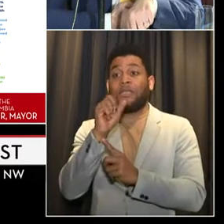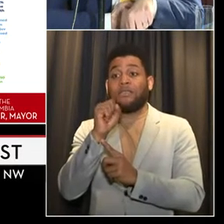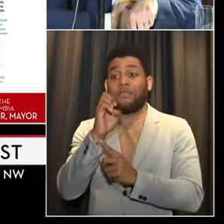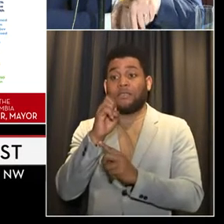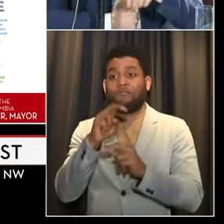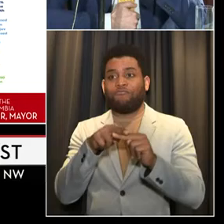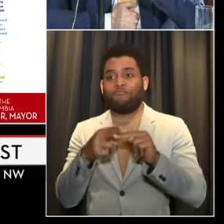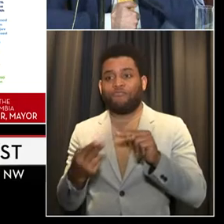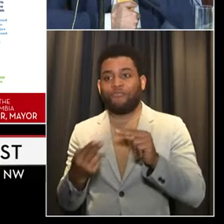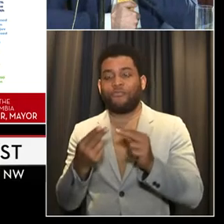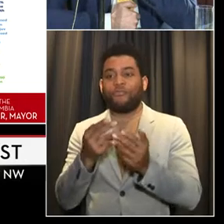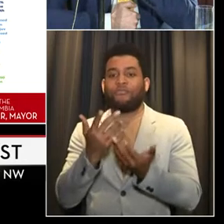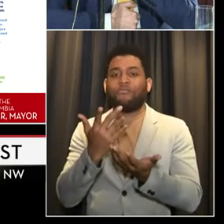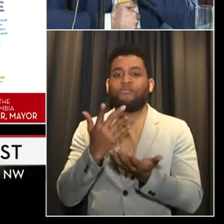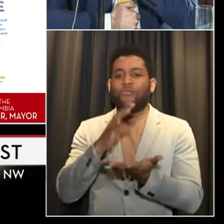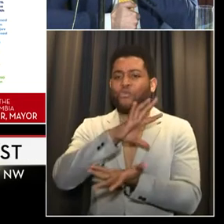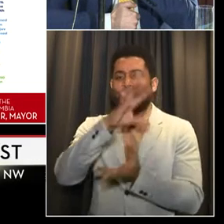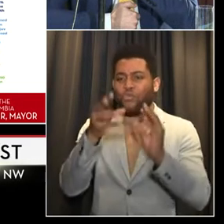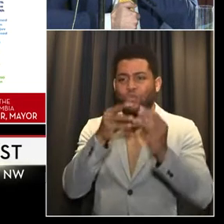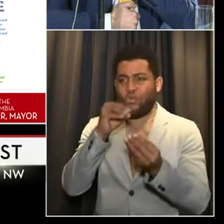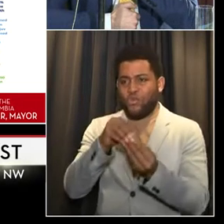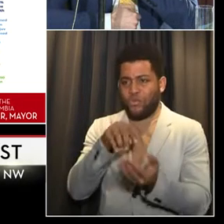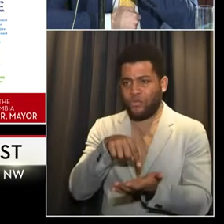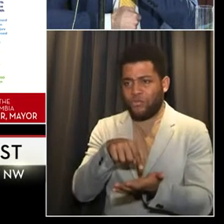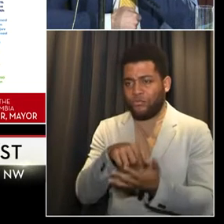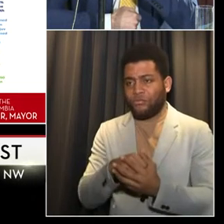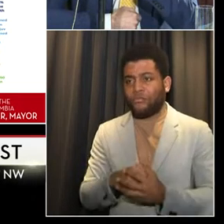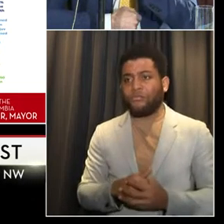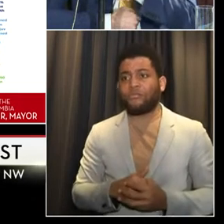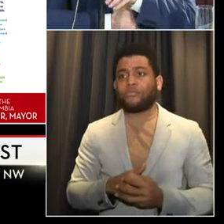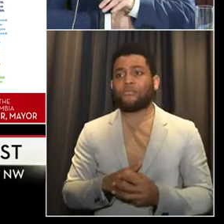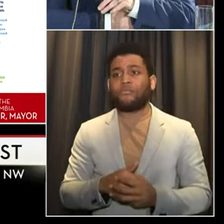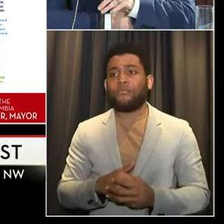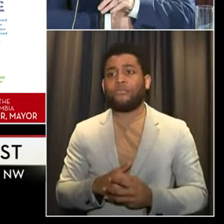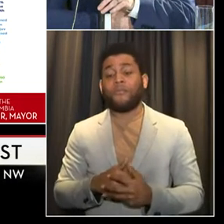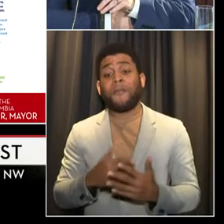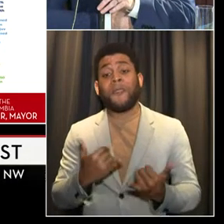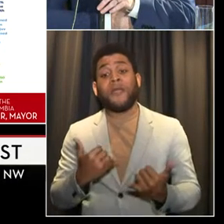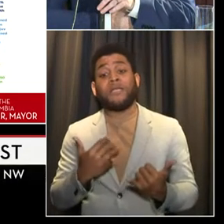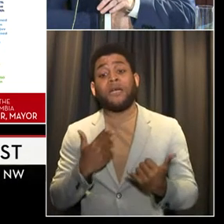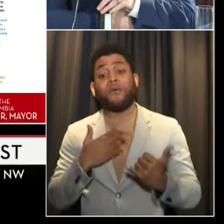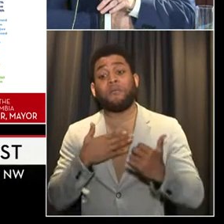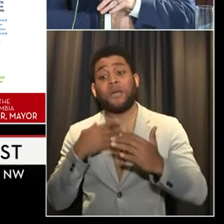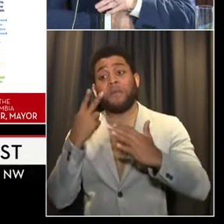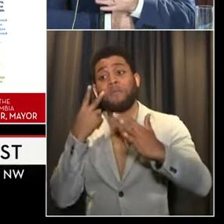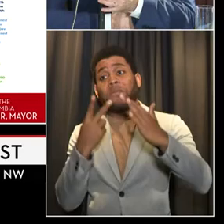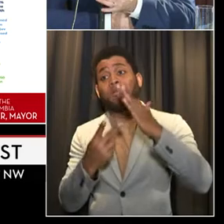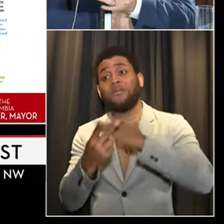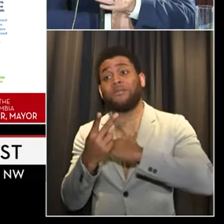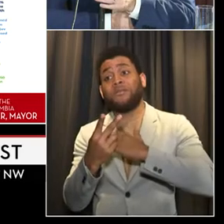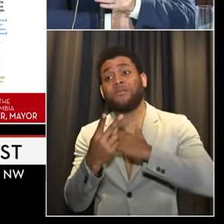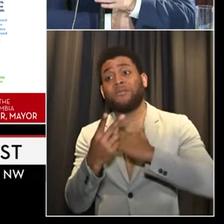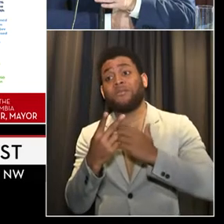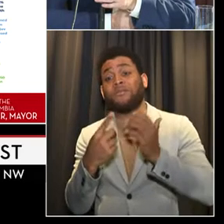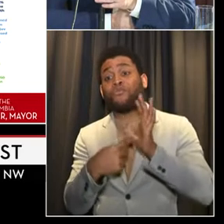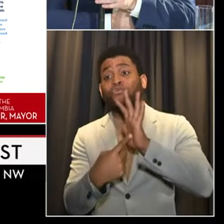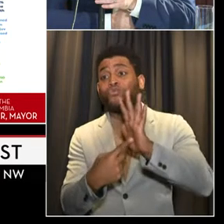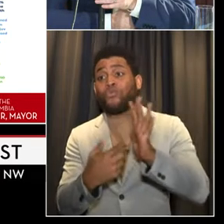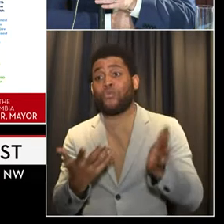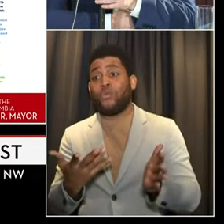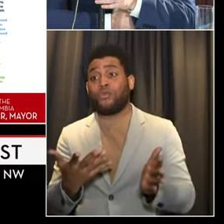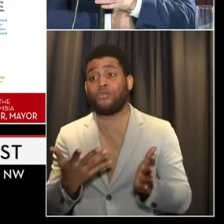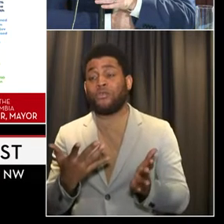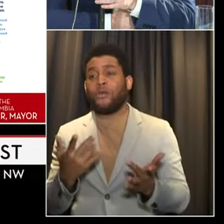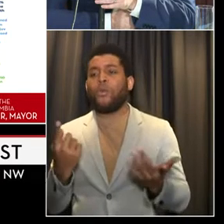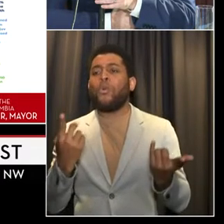So to me, and this is like my hypothesis, is that what this shows in what's not here is what happens to kids after they're arrested and